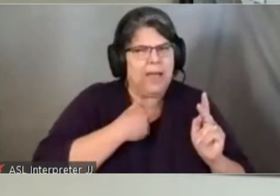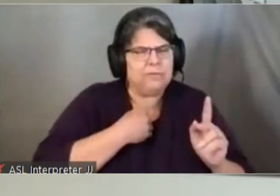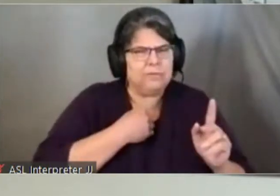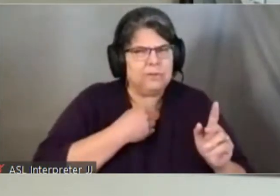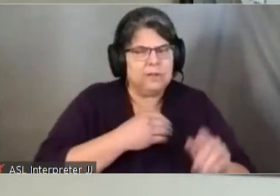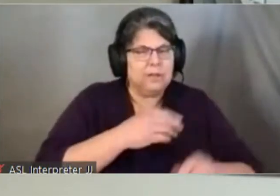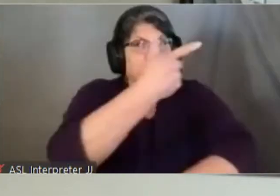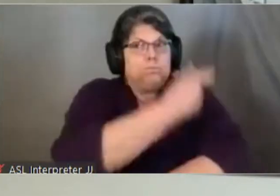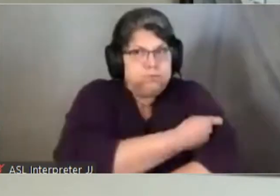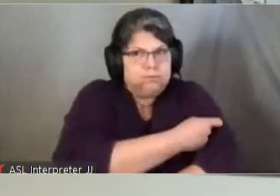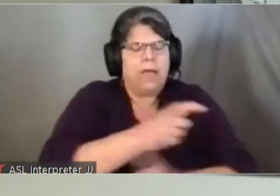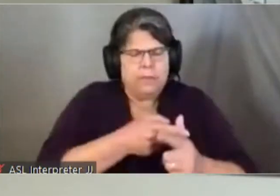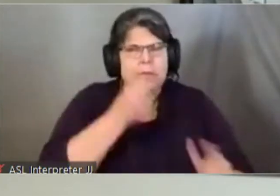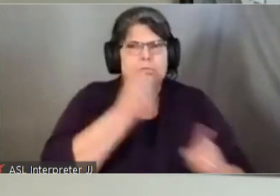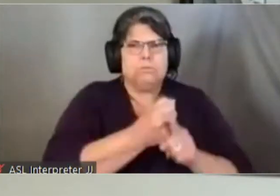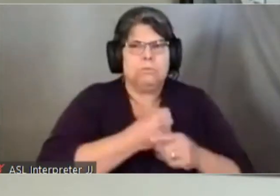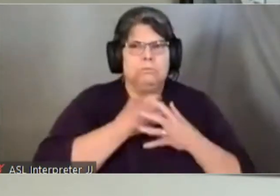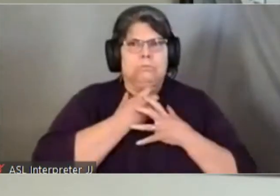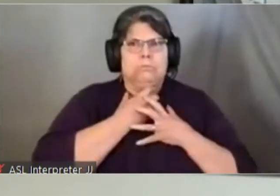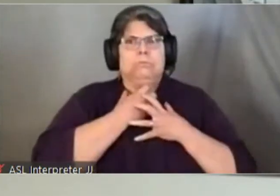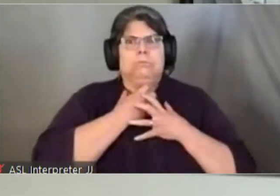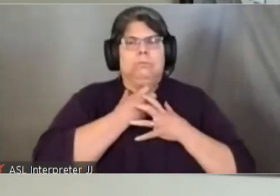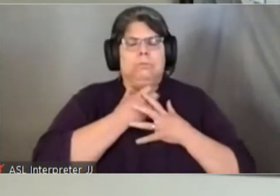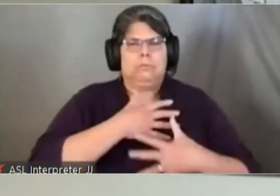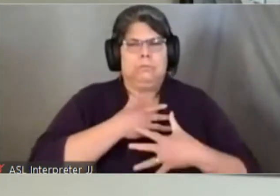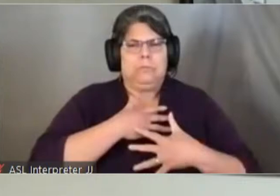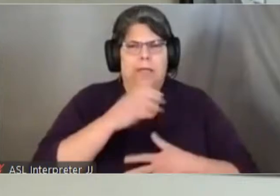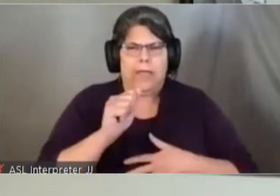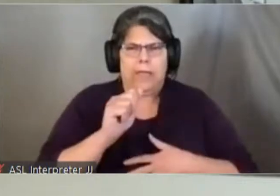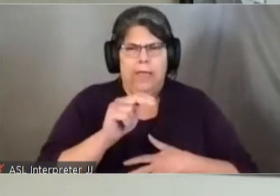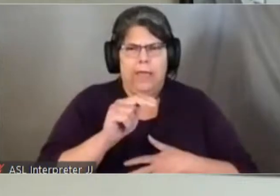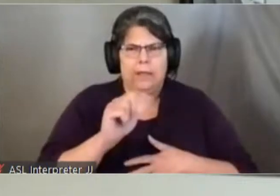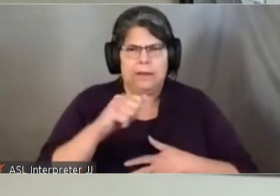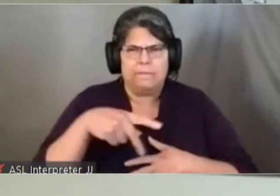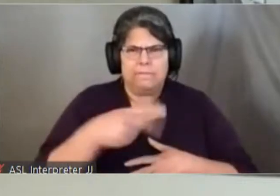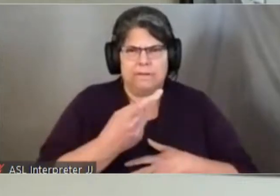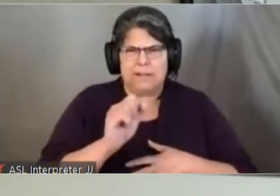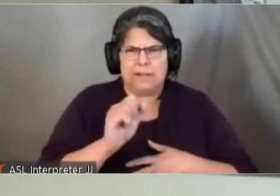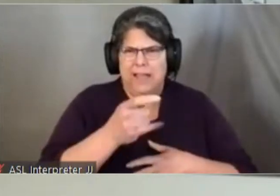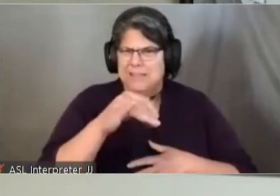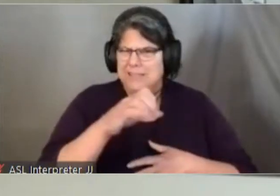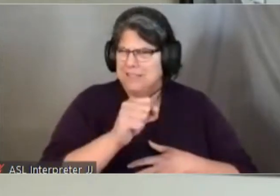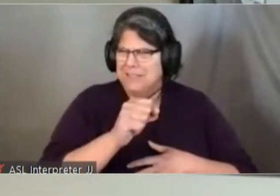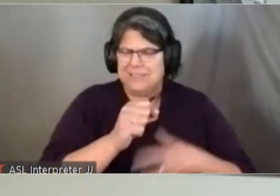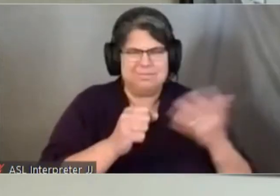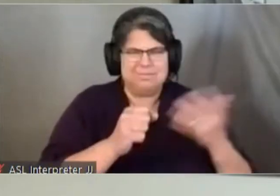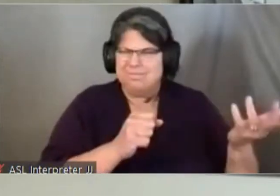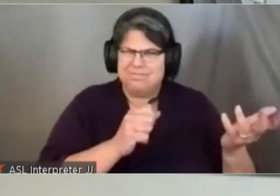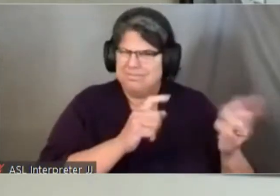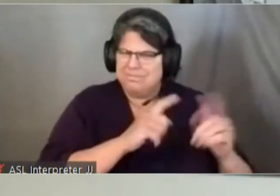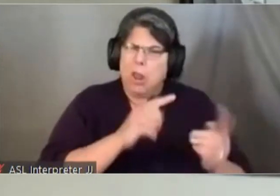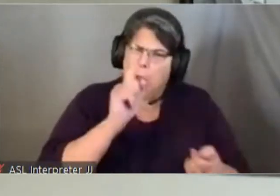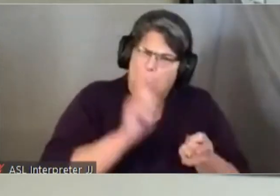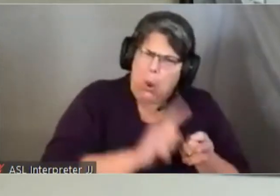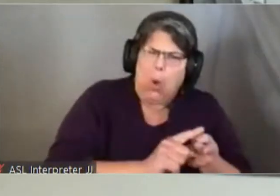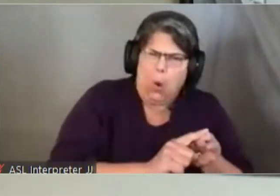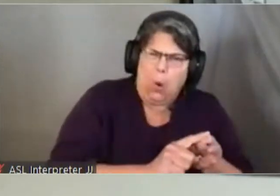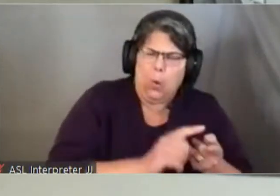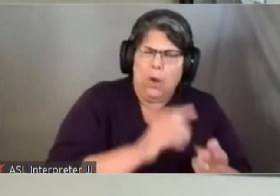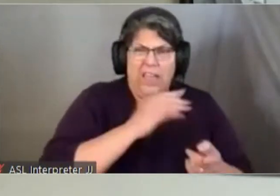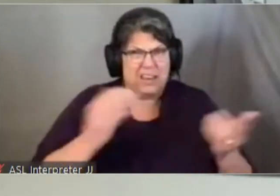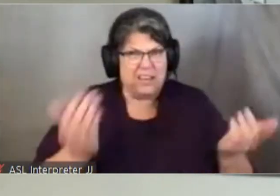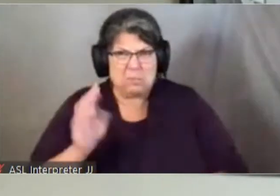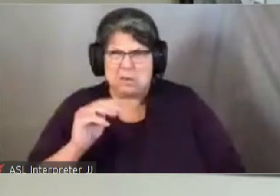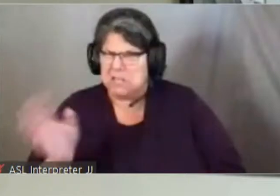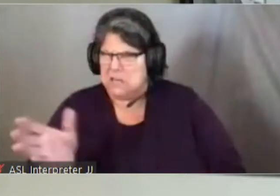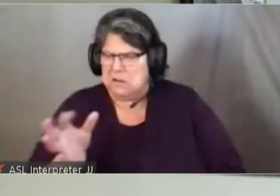among those people. And we've had very few cases of anaphylaxis here. And one of the reasons we started our vaccine clinics